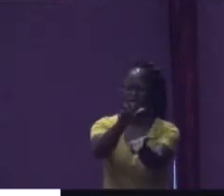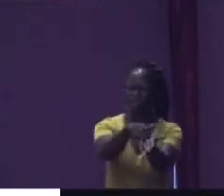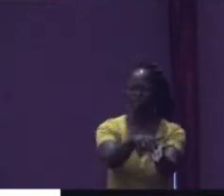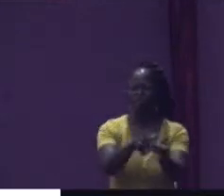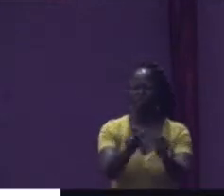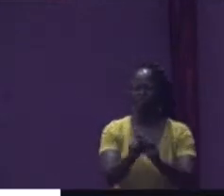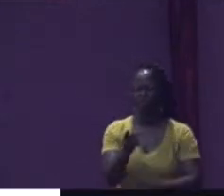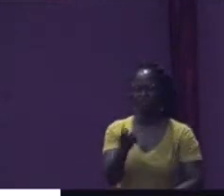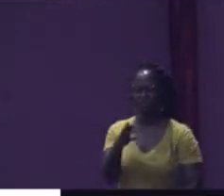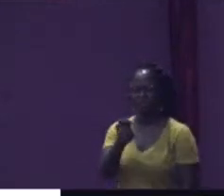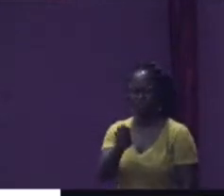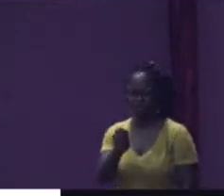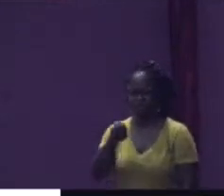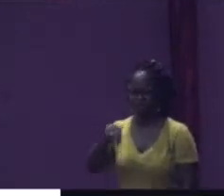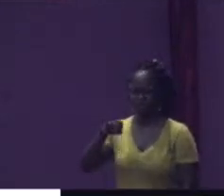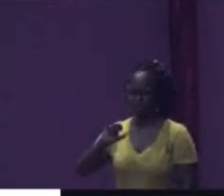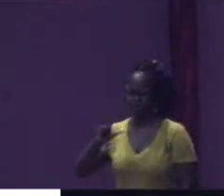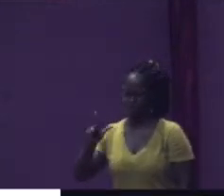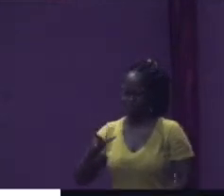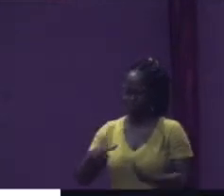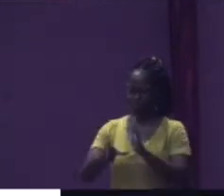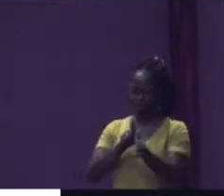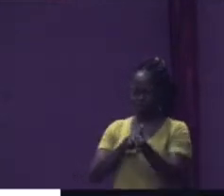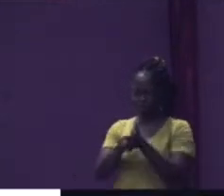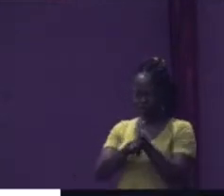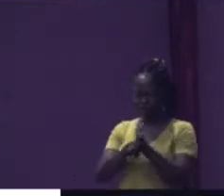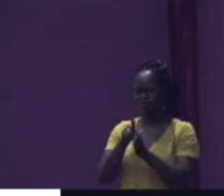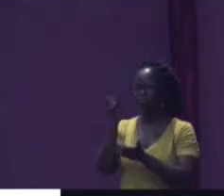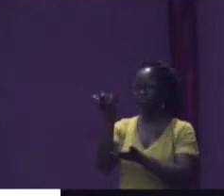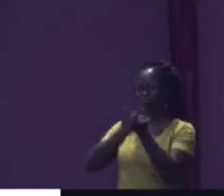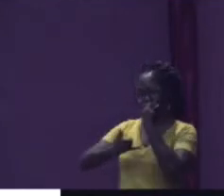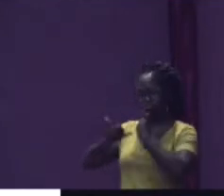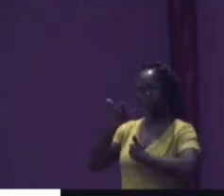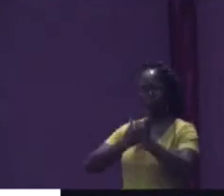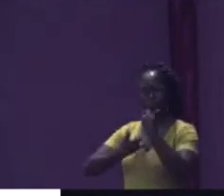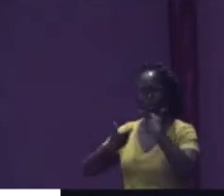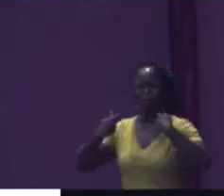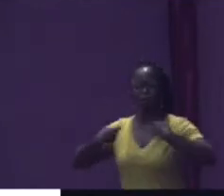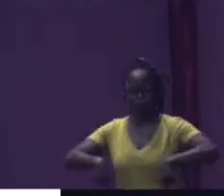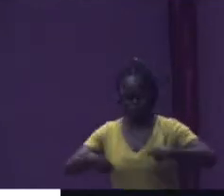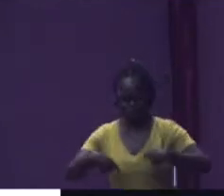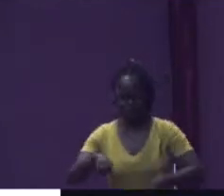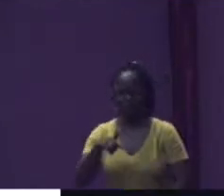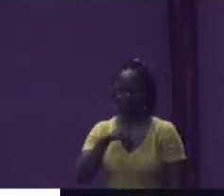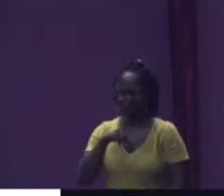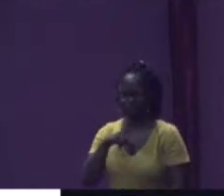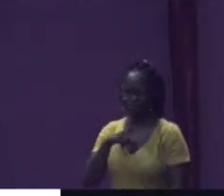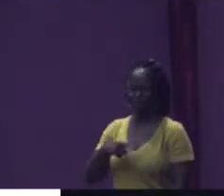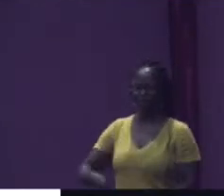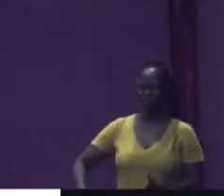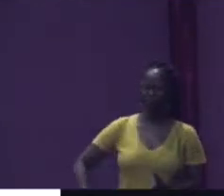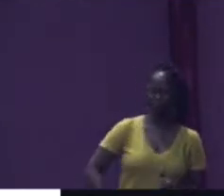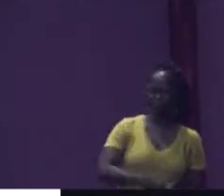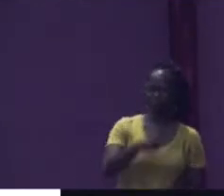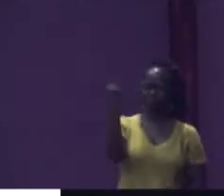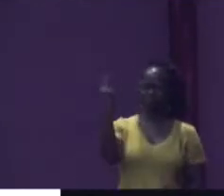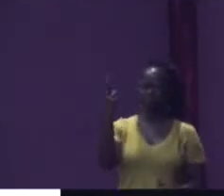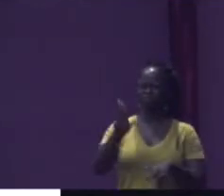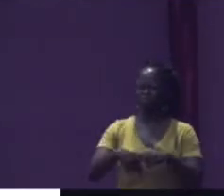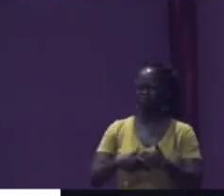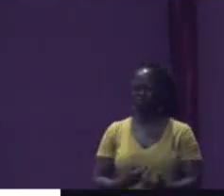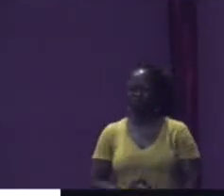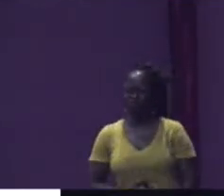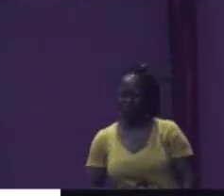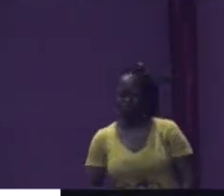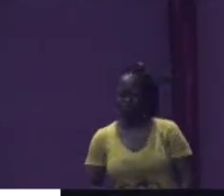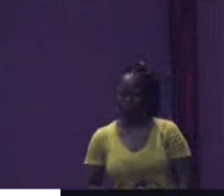cesarean because of the position of the baby, that it was malpositioned. The